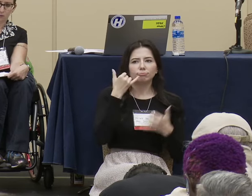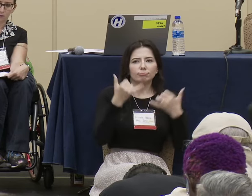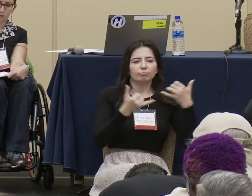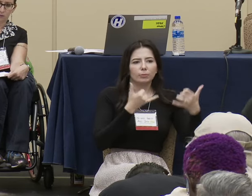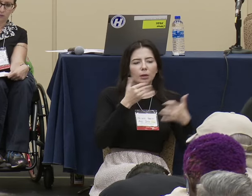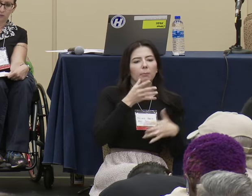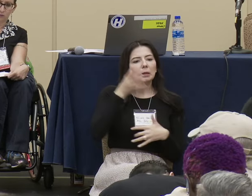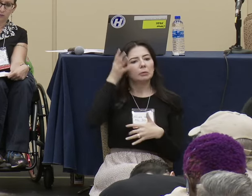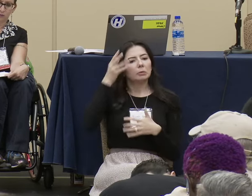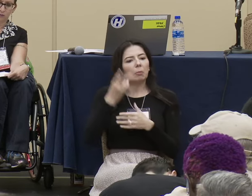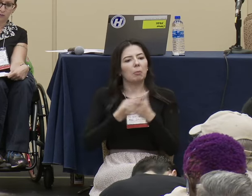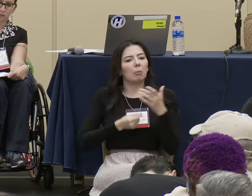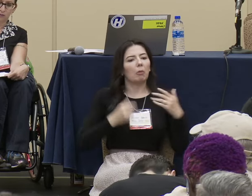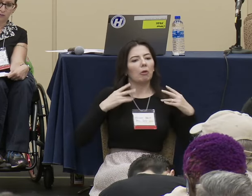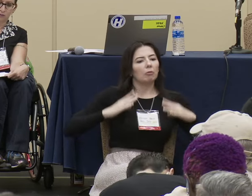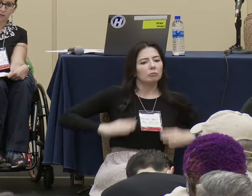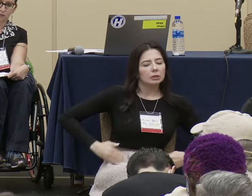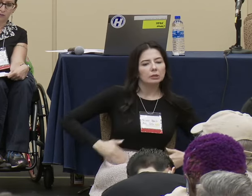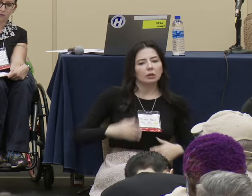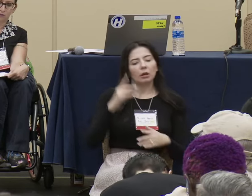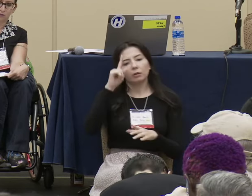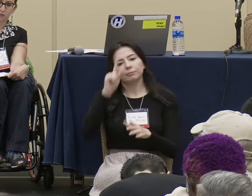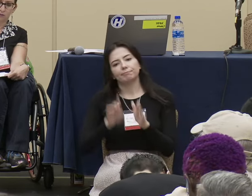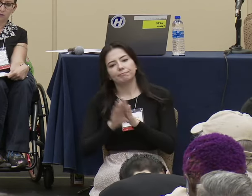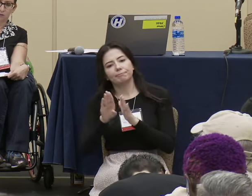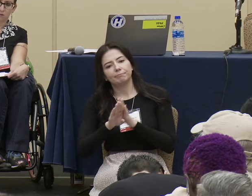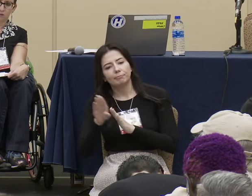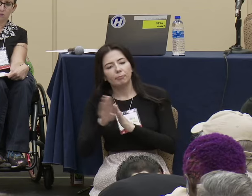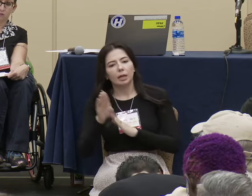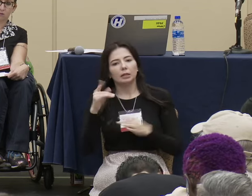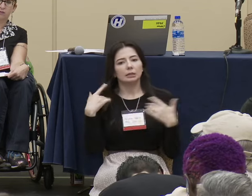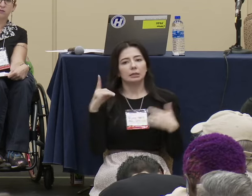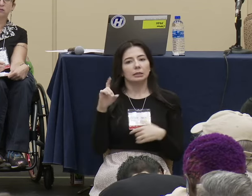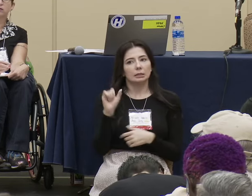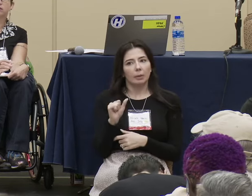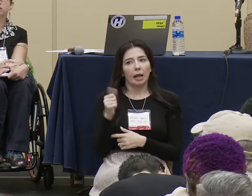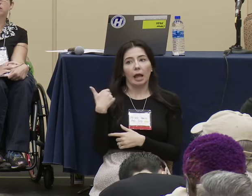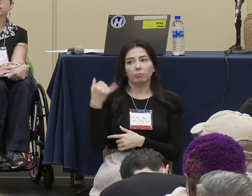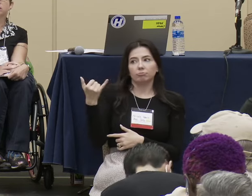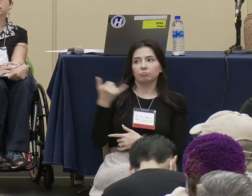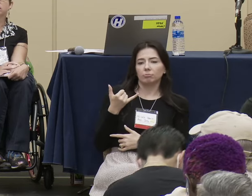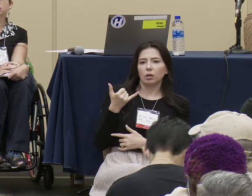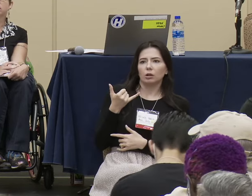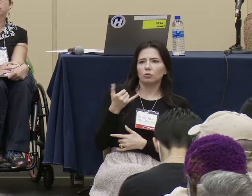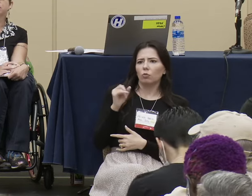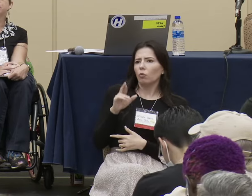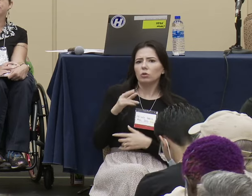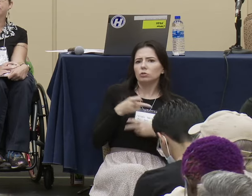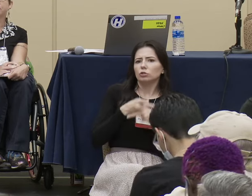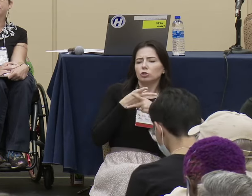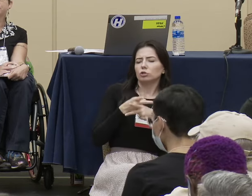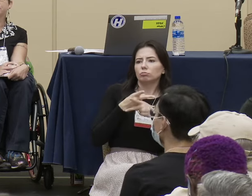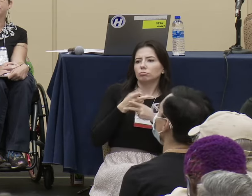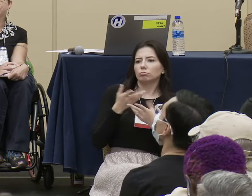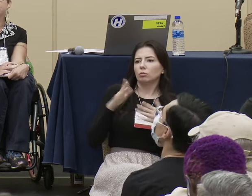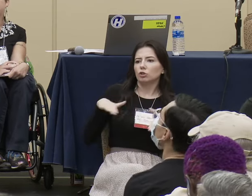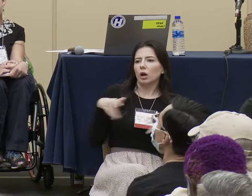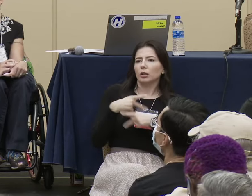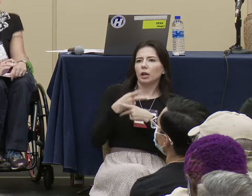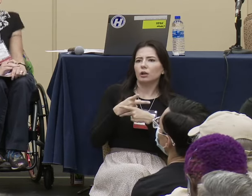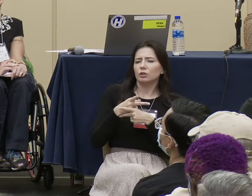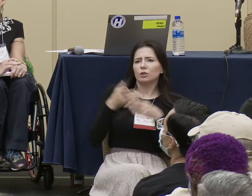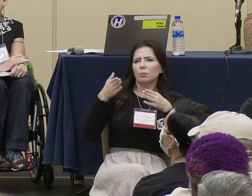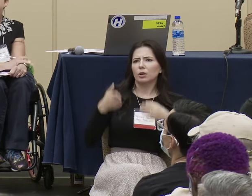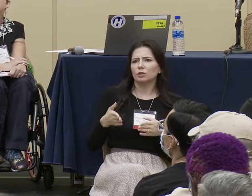children with both physical and developmental disabilities have called us for just childcare. There's a person whose